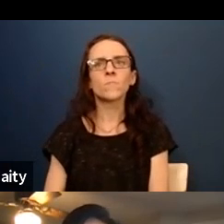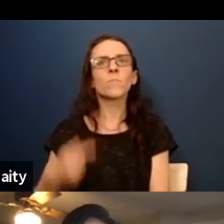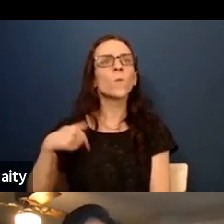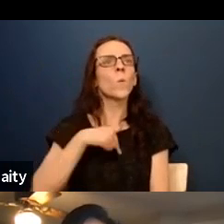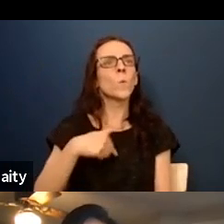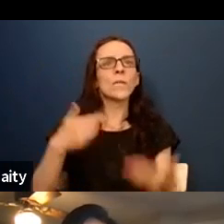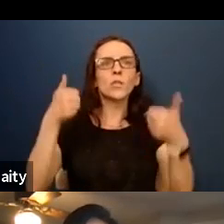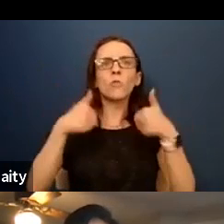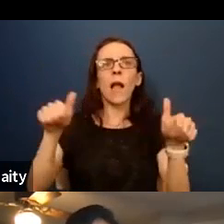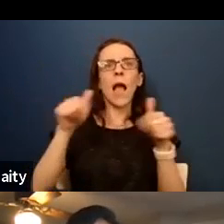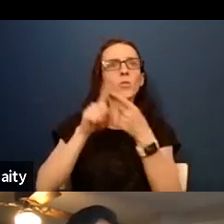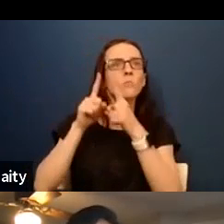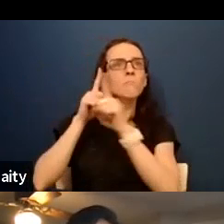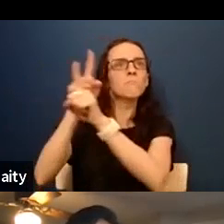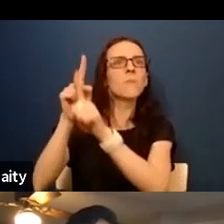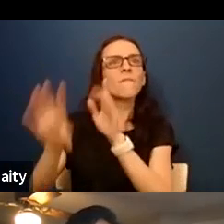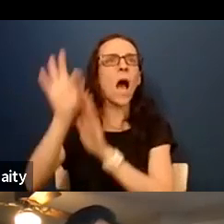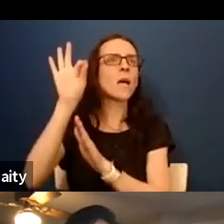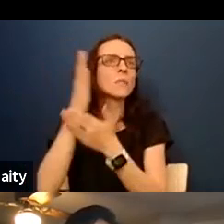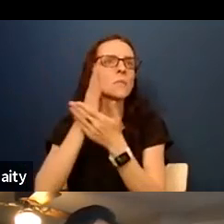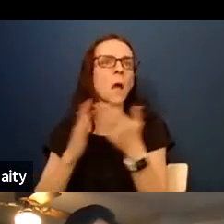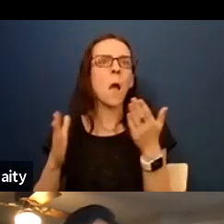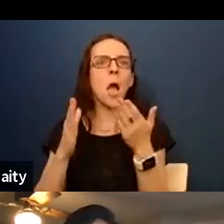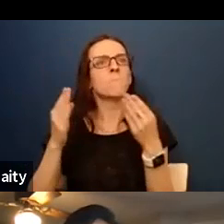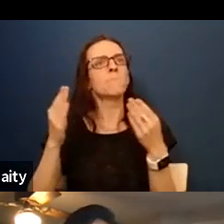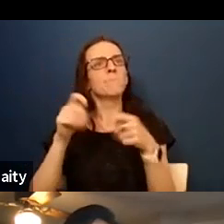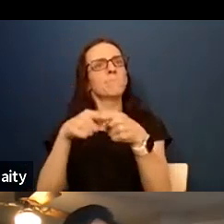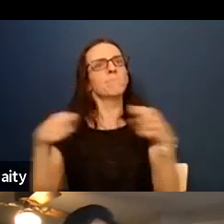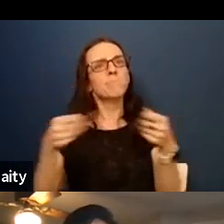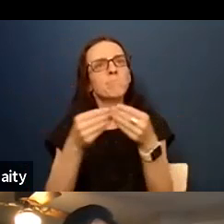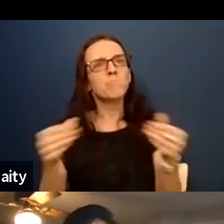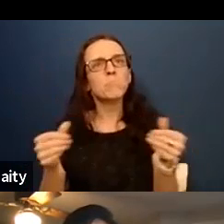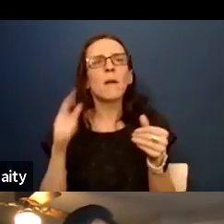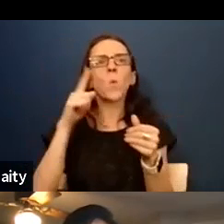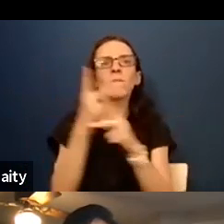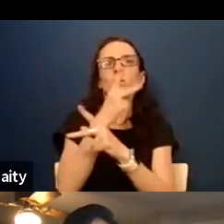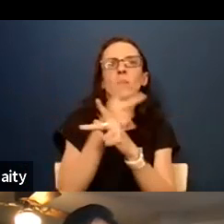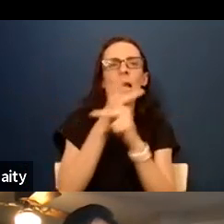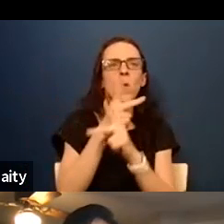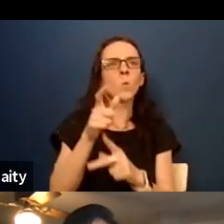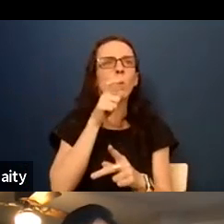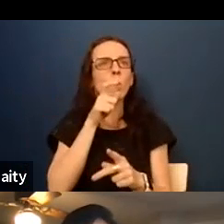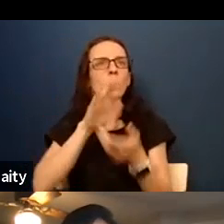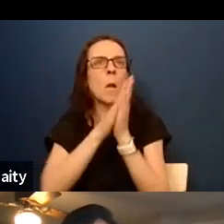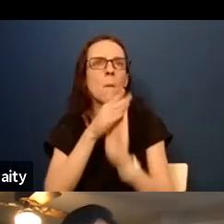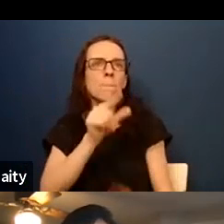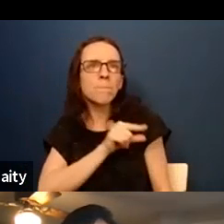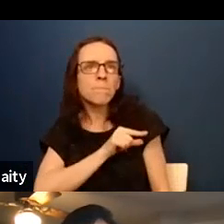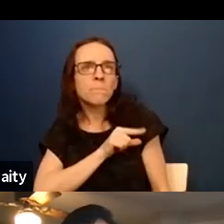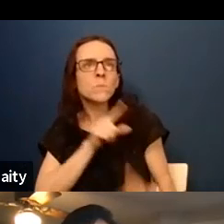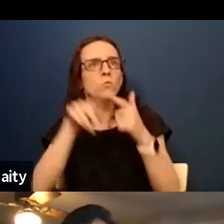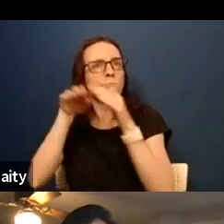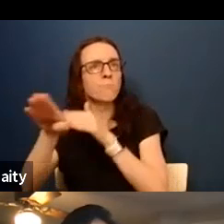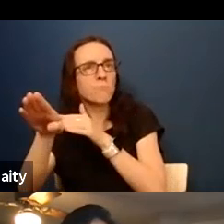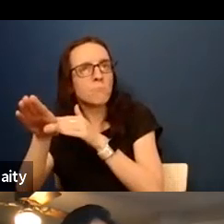some resolution to the creation of the pool, so the eligibility piece. And we also need